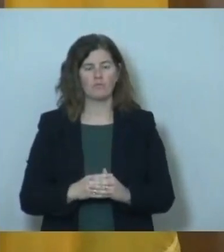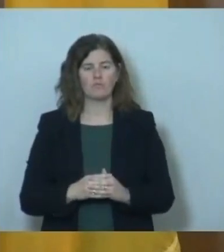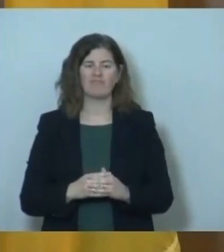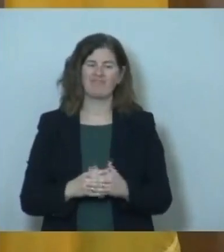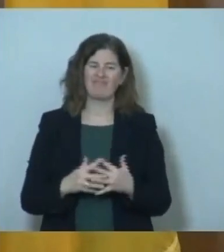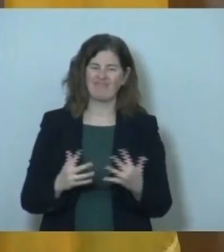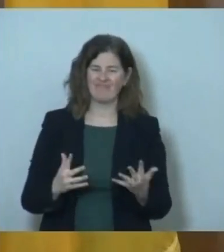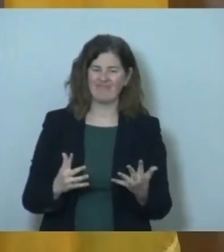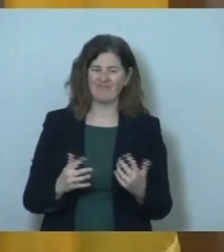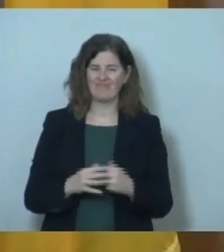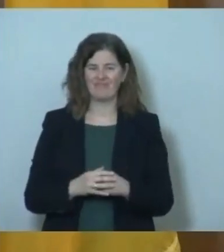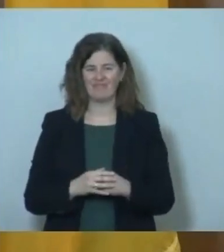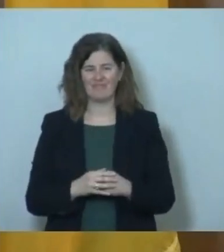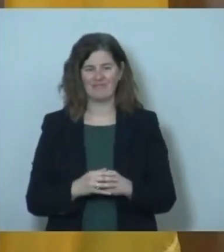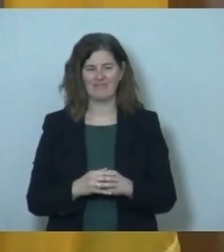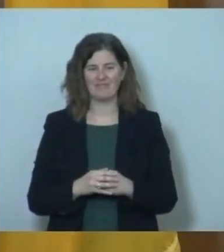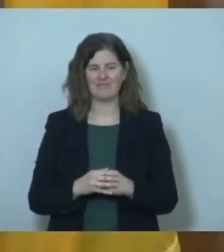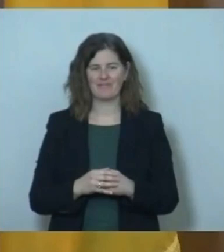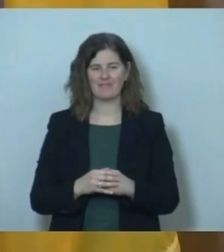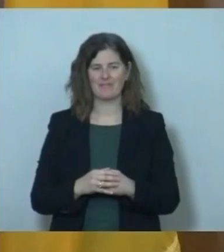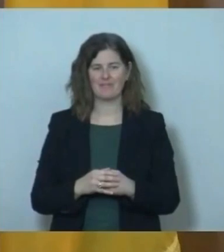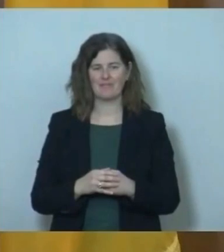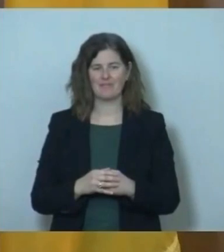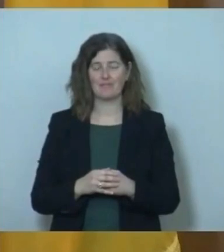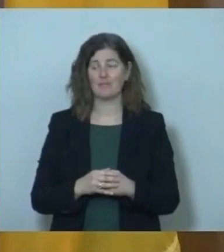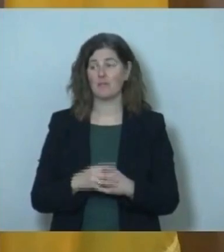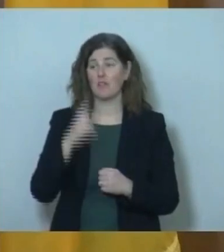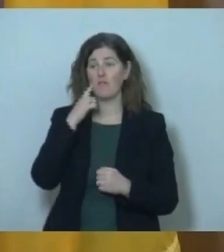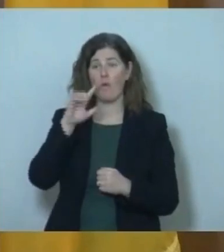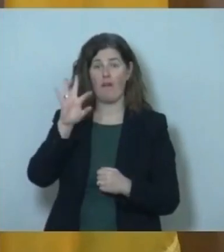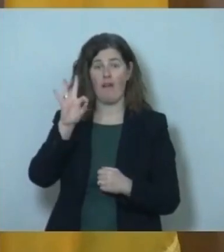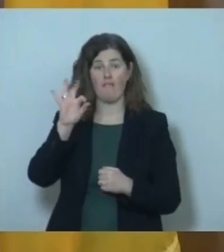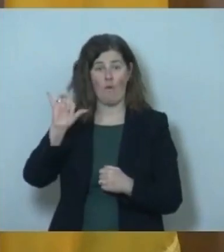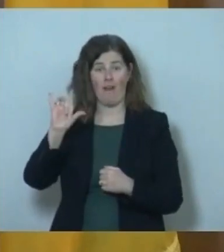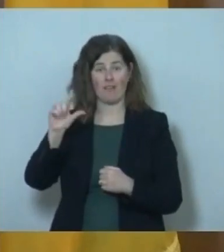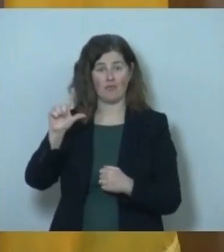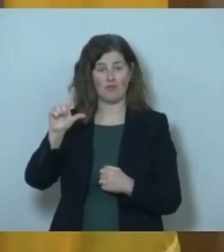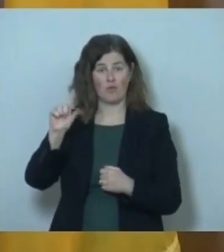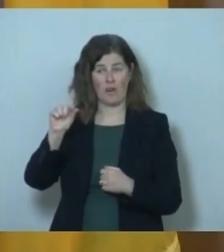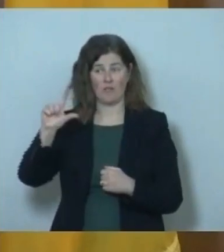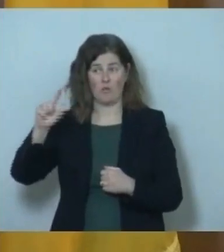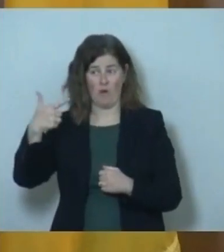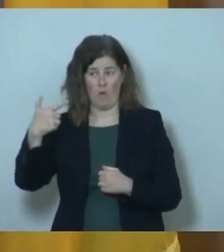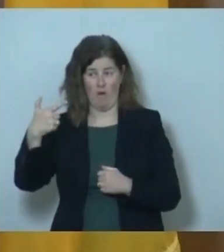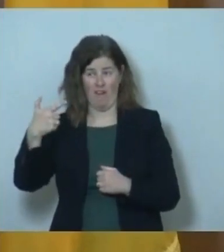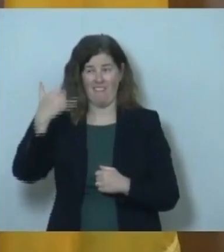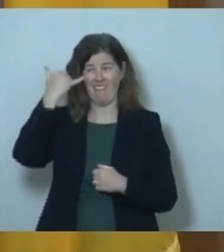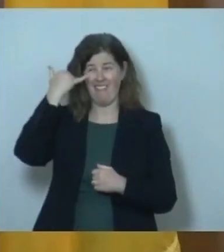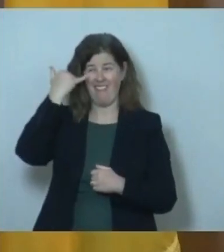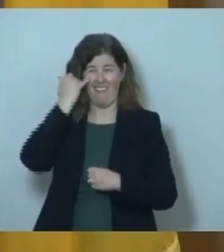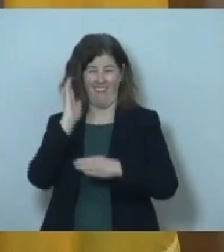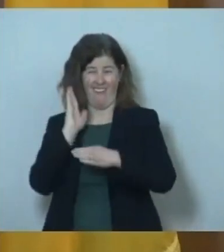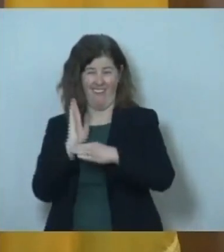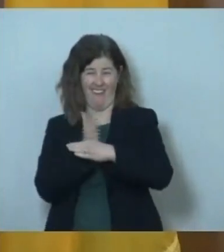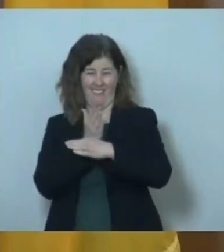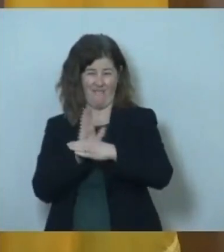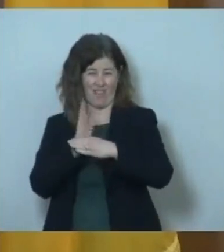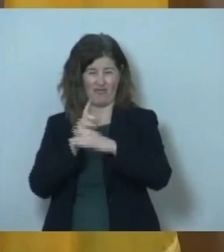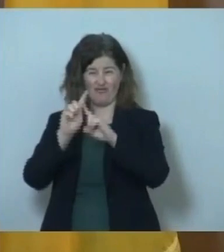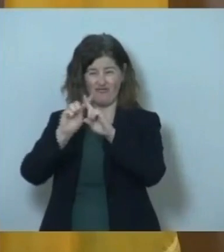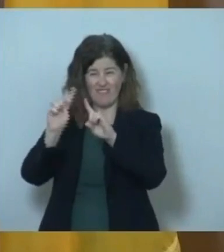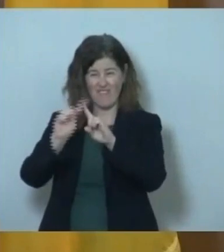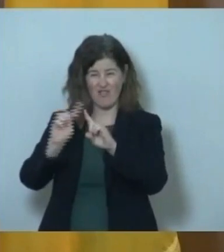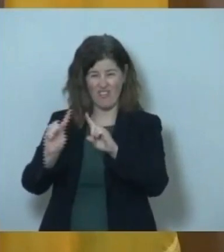well, in the FY21, if I average the different economic,